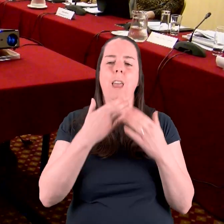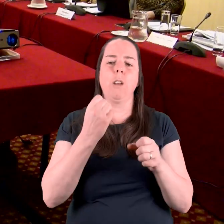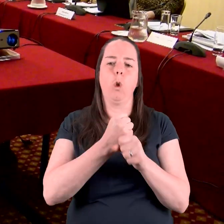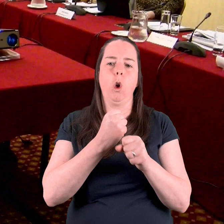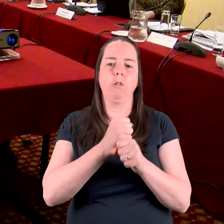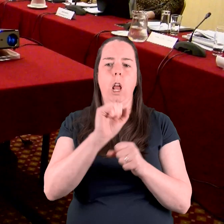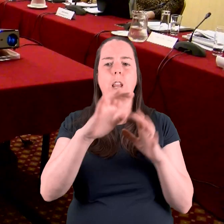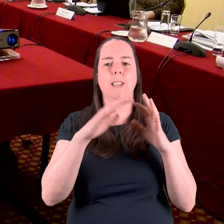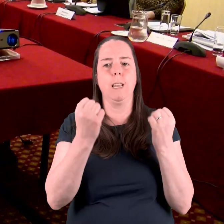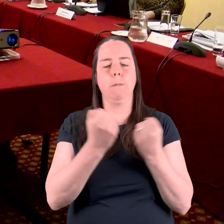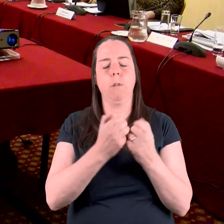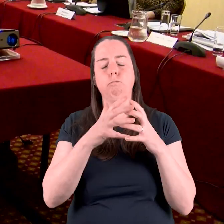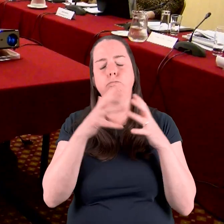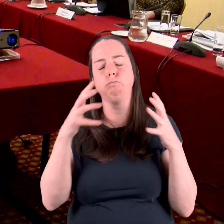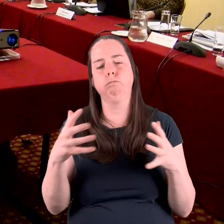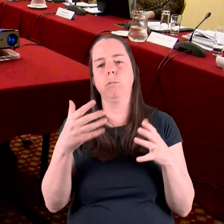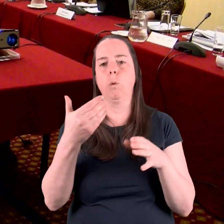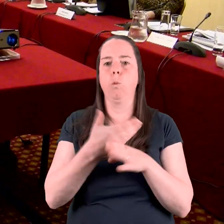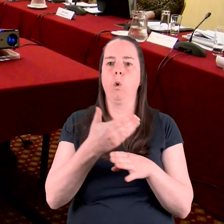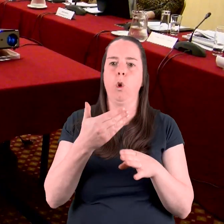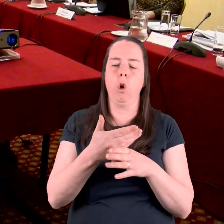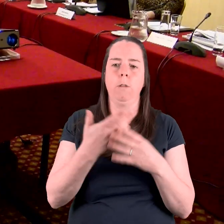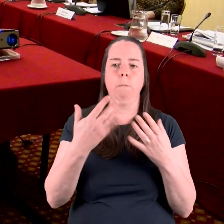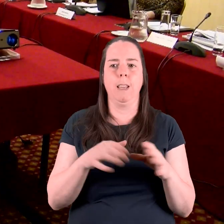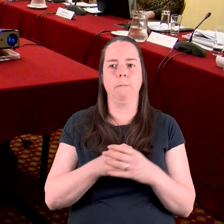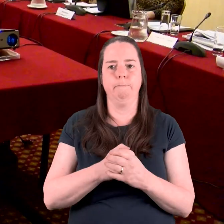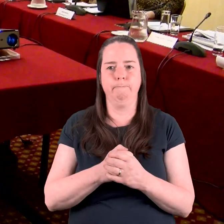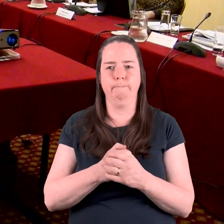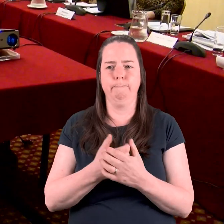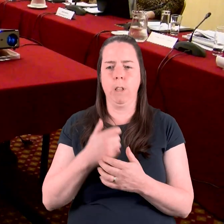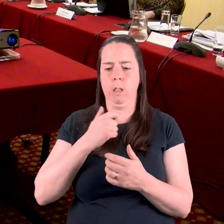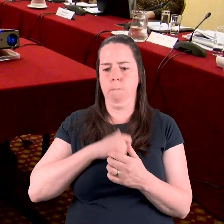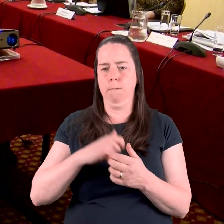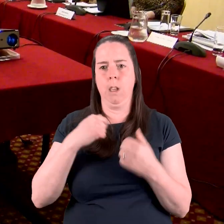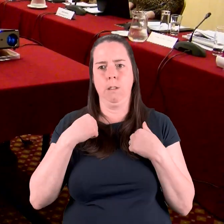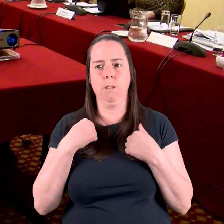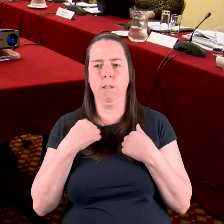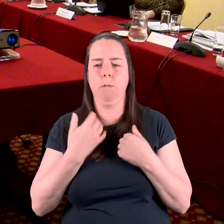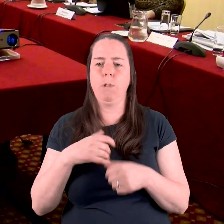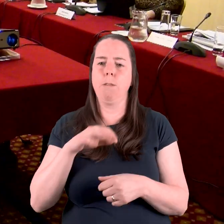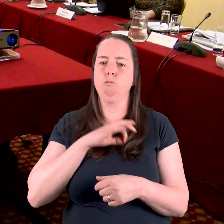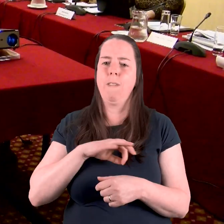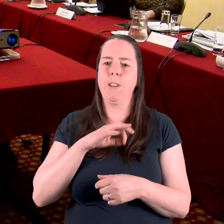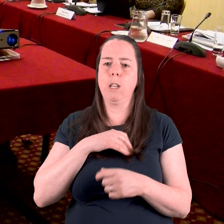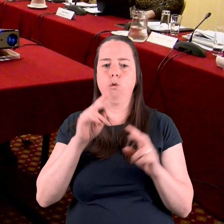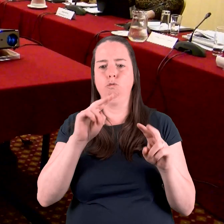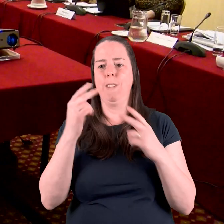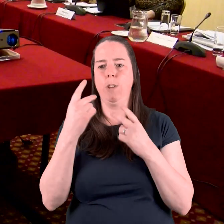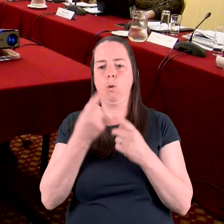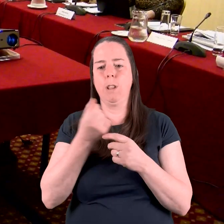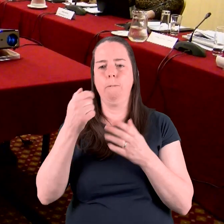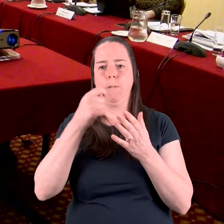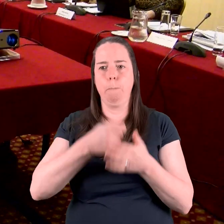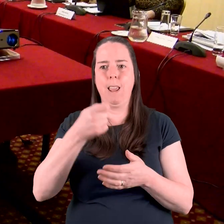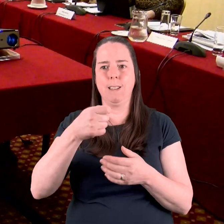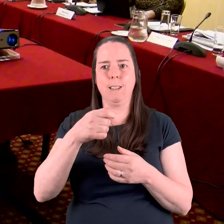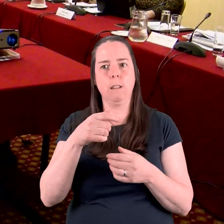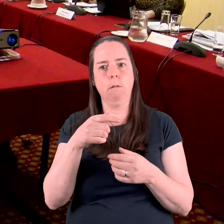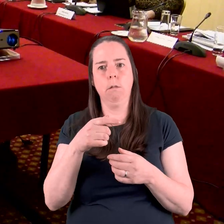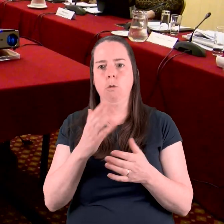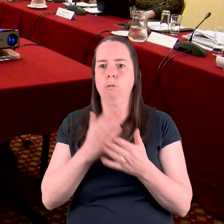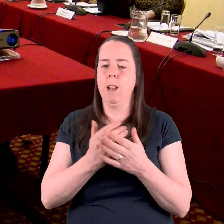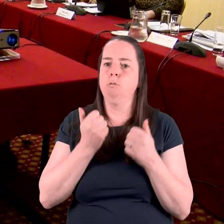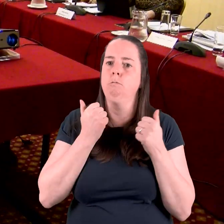John. I just want to thank Gloria and her team for a huge amount of work they've done on this. But as somebody who had the privilege to review some